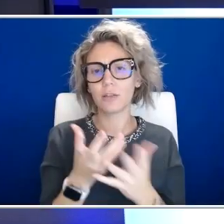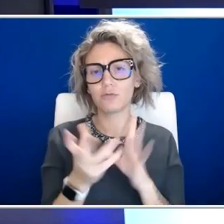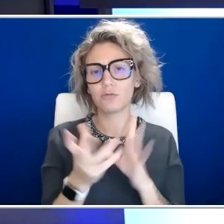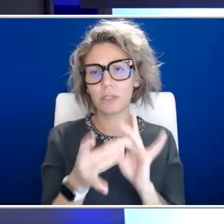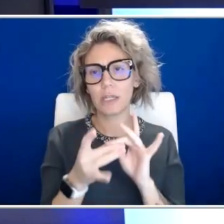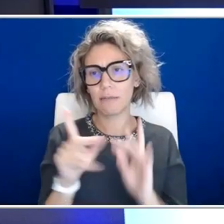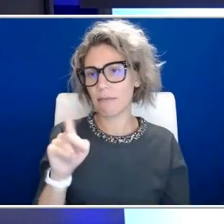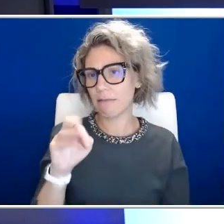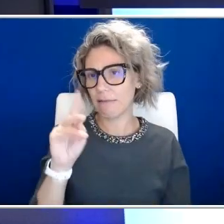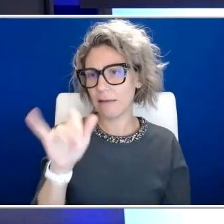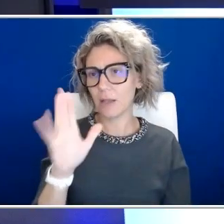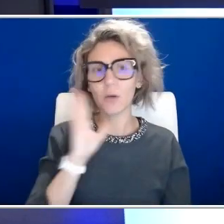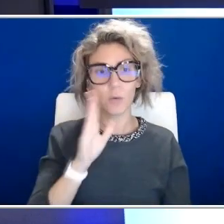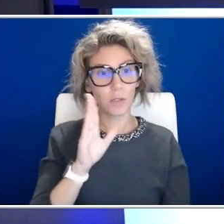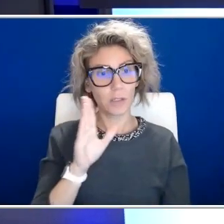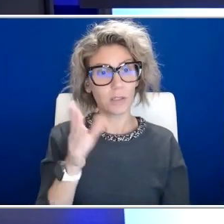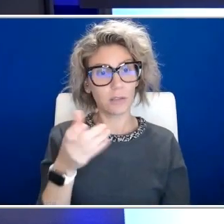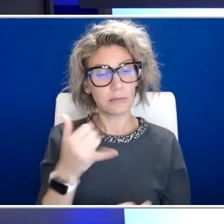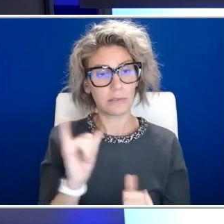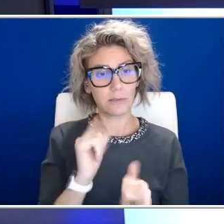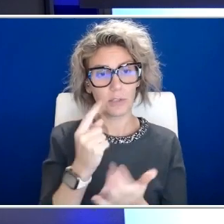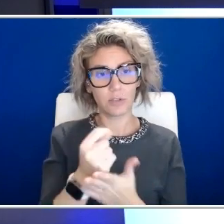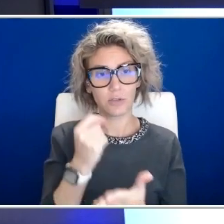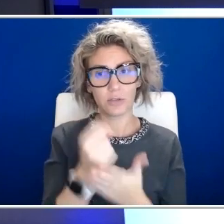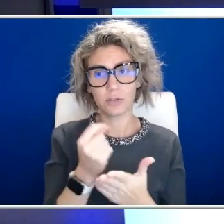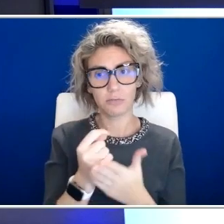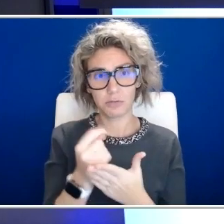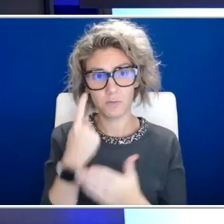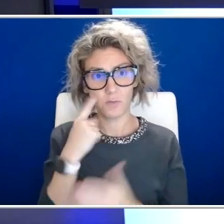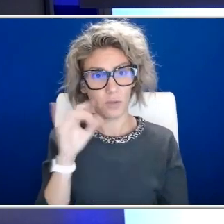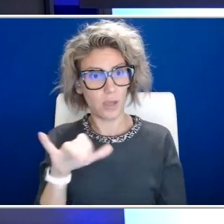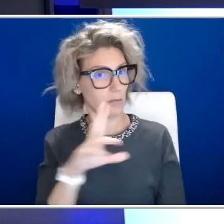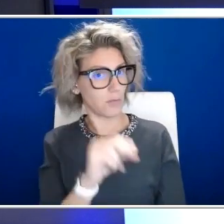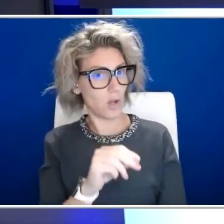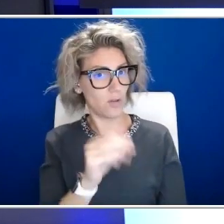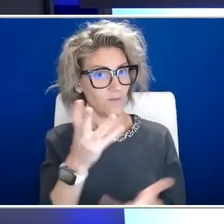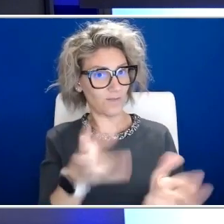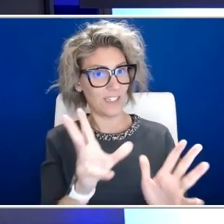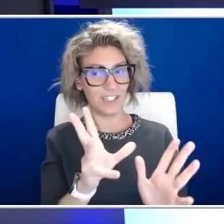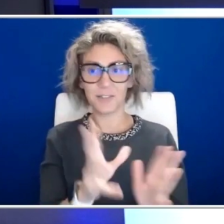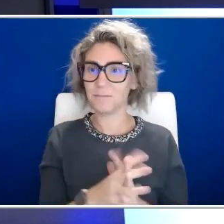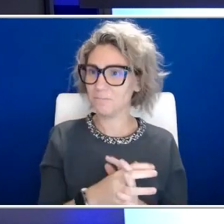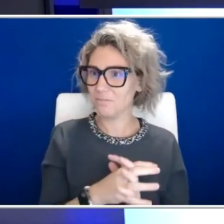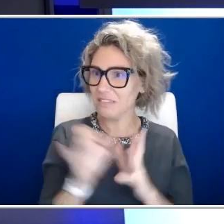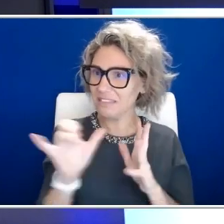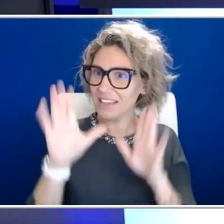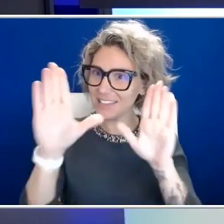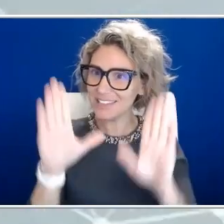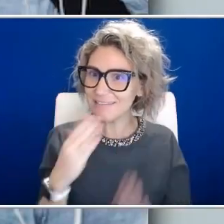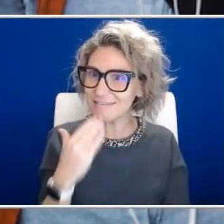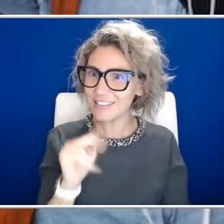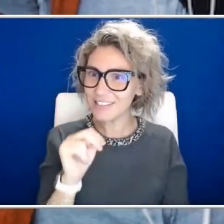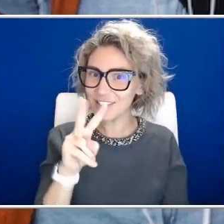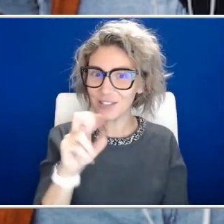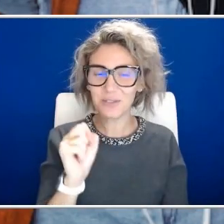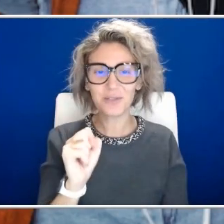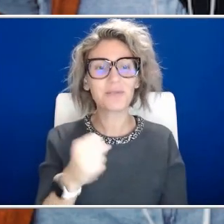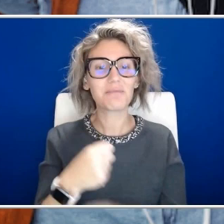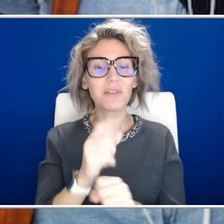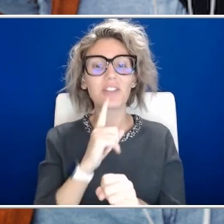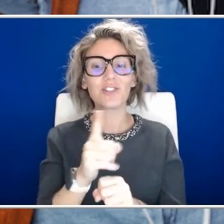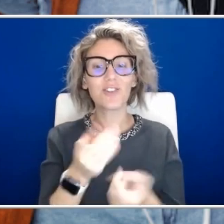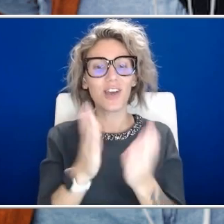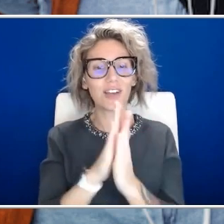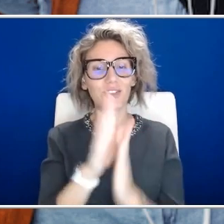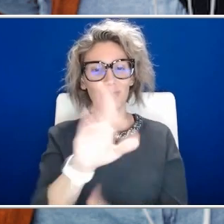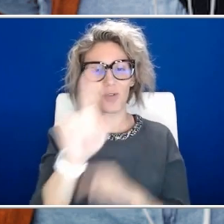be treated for Alport syndrome? No. No, done. That's in the clear. That is good news. Be sure to ask your questions to any of our guests